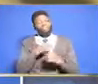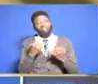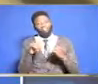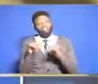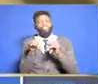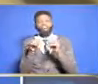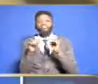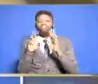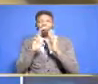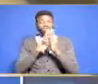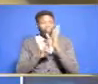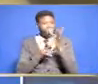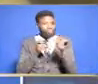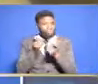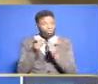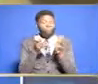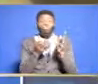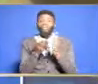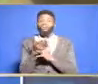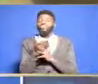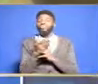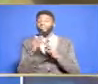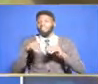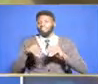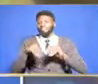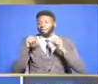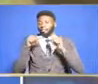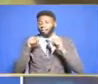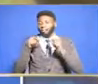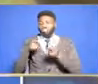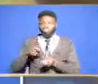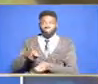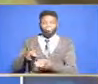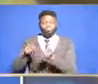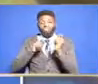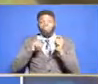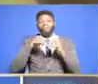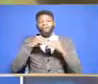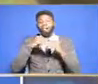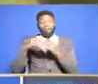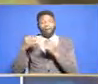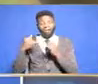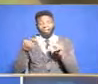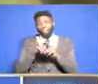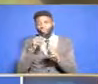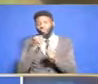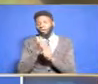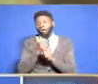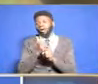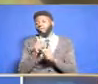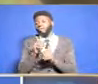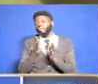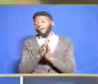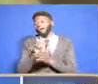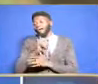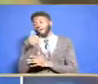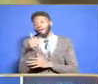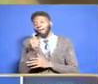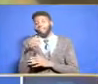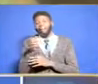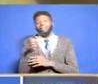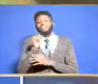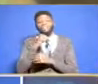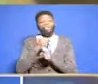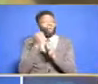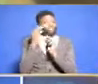in collaboration with other stakeholders such as the Department of Mining, County Government, Department